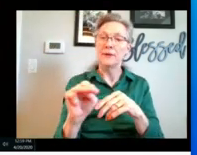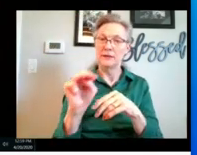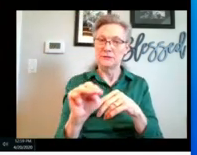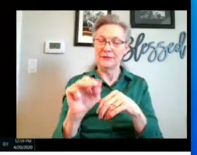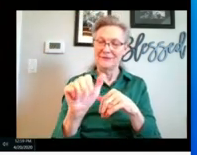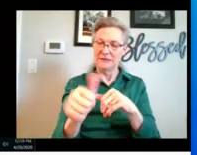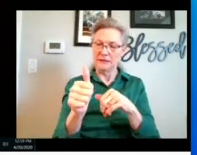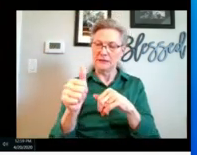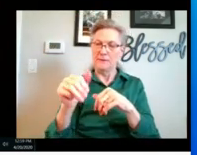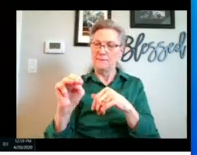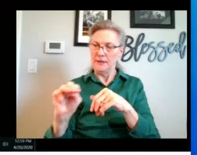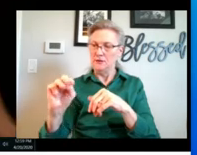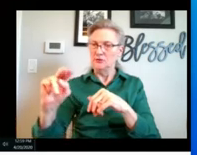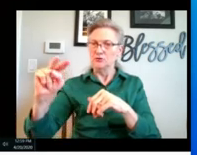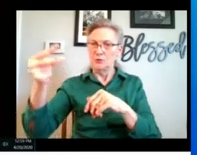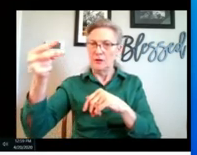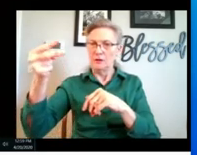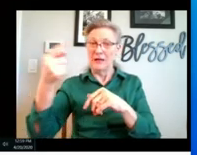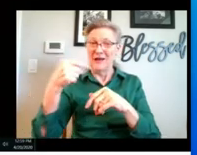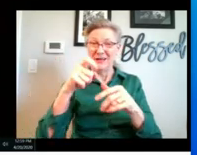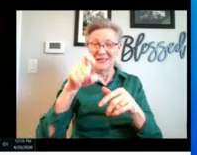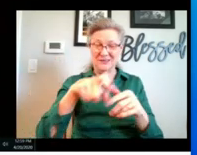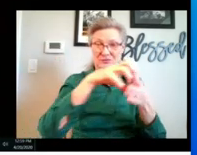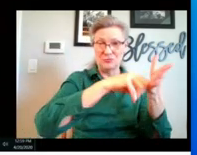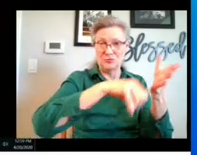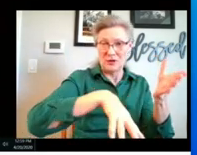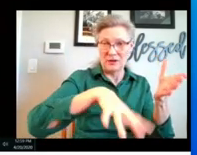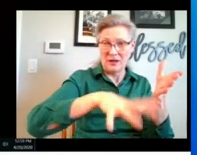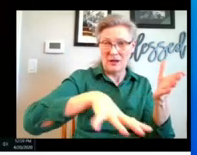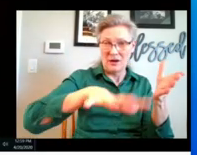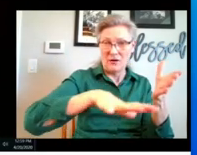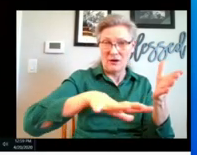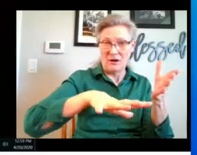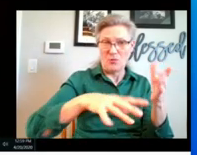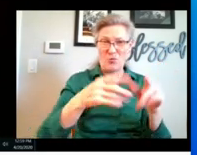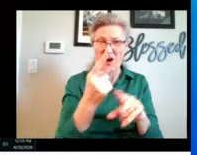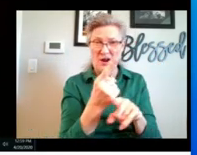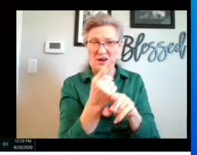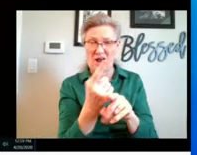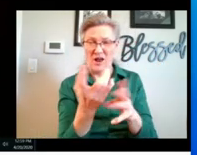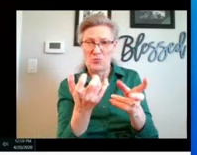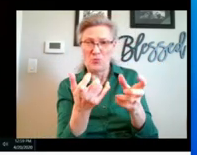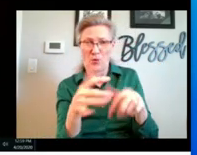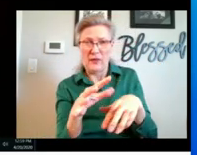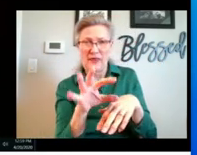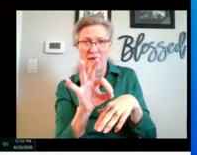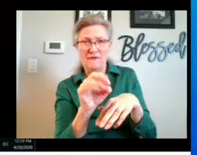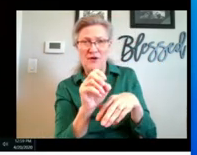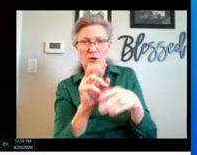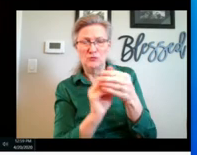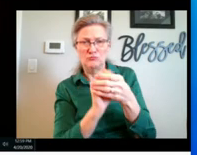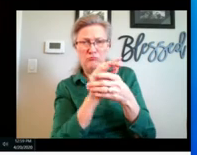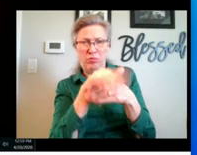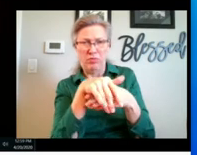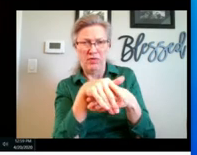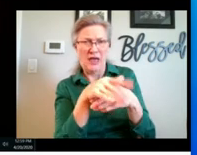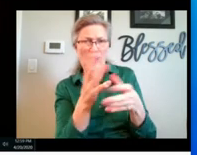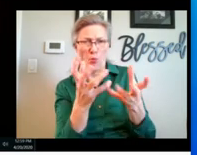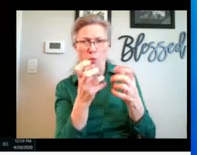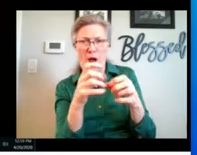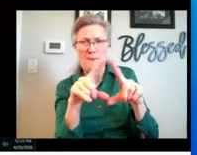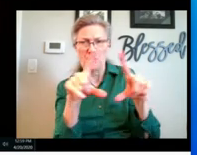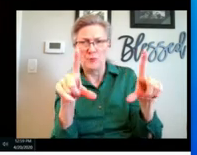10 meters squared. Now I need to subtract this area, right? I don't want this part, this fountain part. I don't want to put bricks there, so I need to subtract that